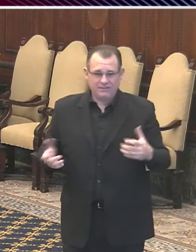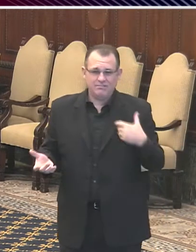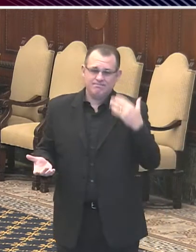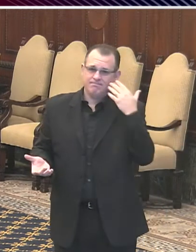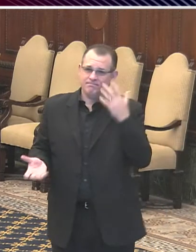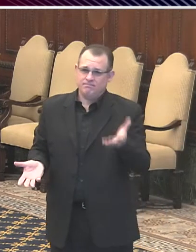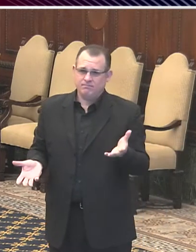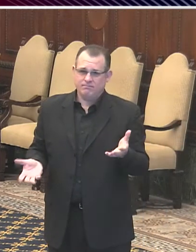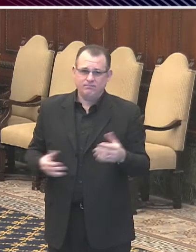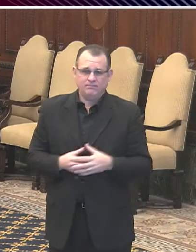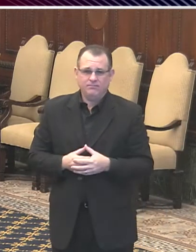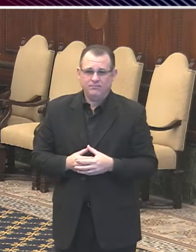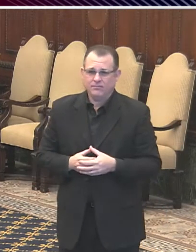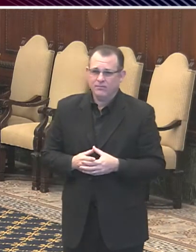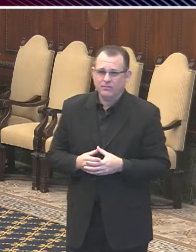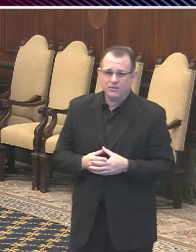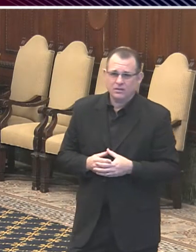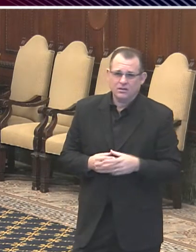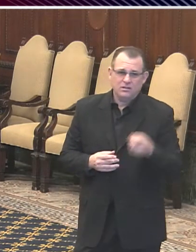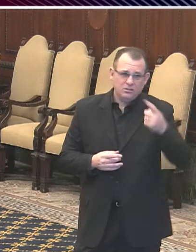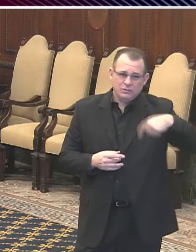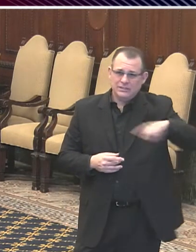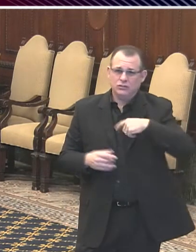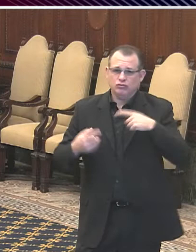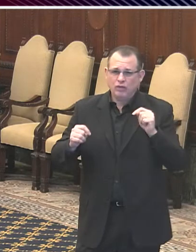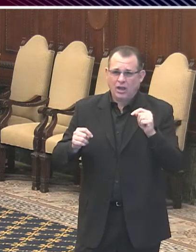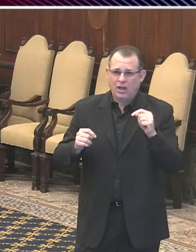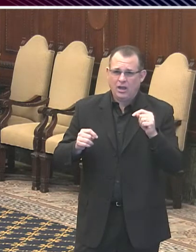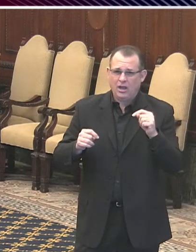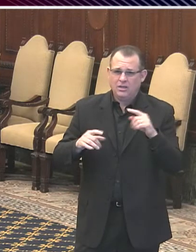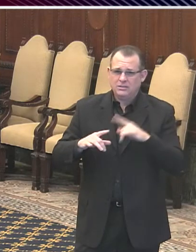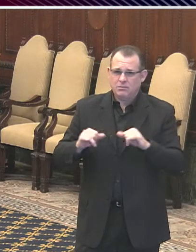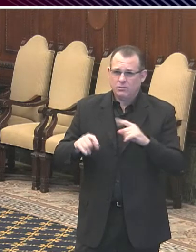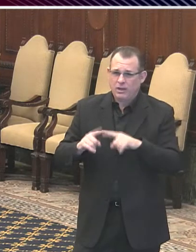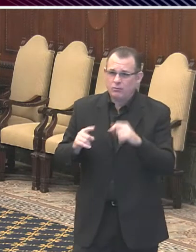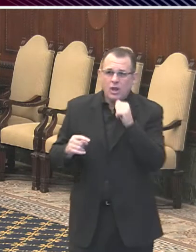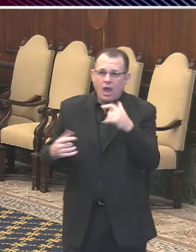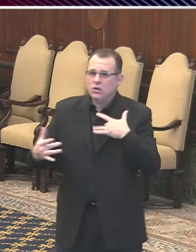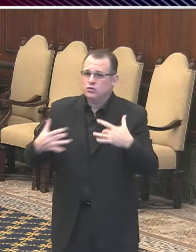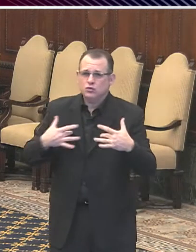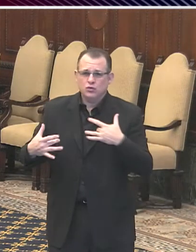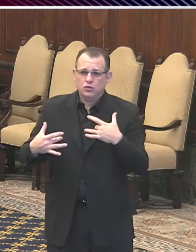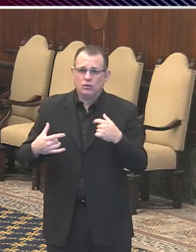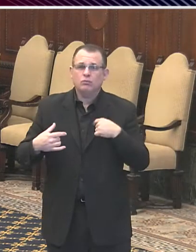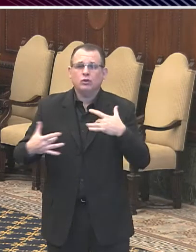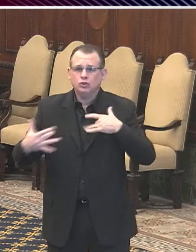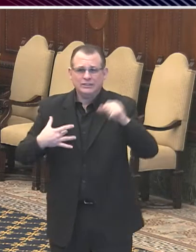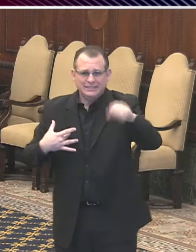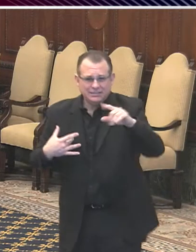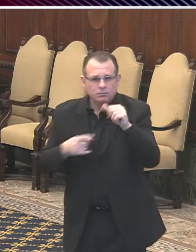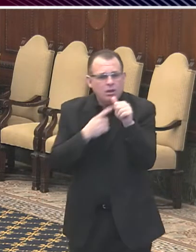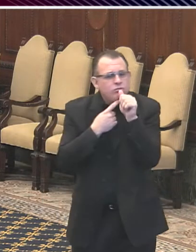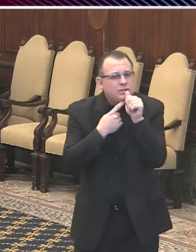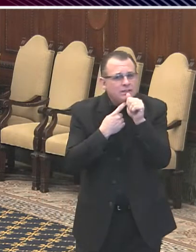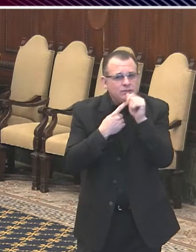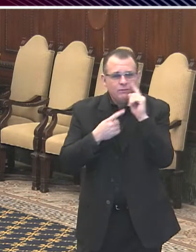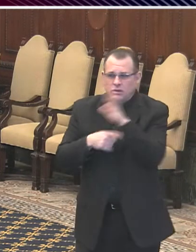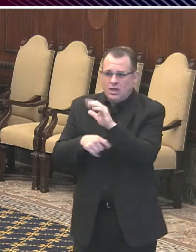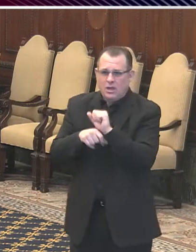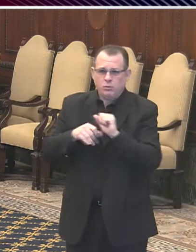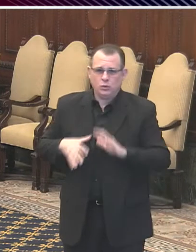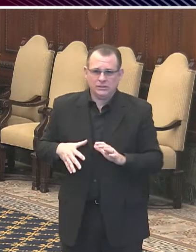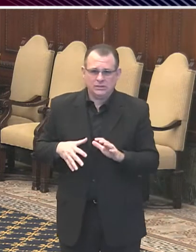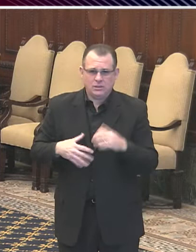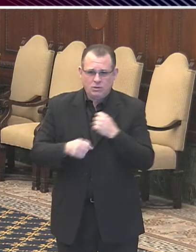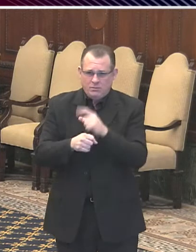have tried to make that argument. We also have a concern about privacy for our own employees and want to make sure